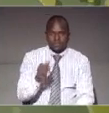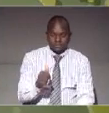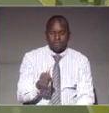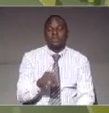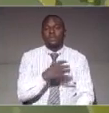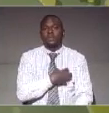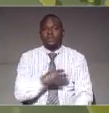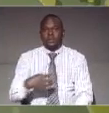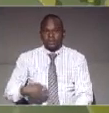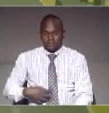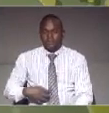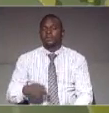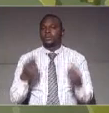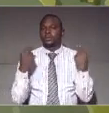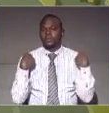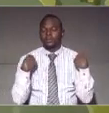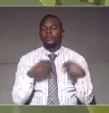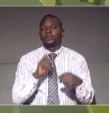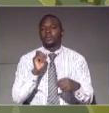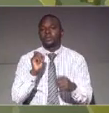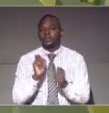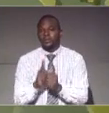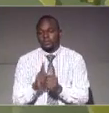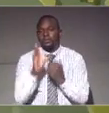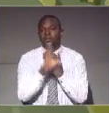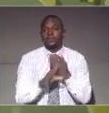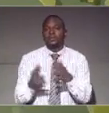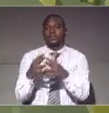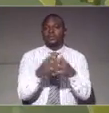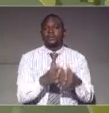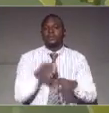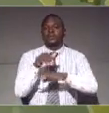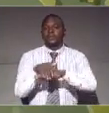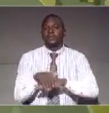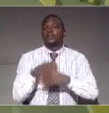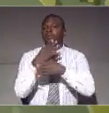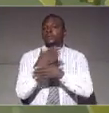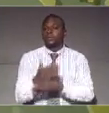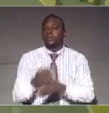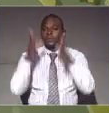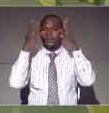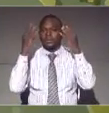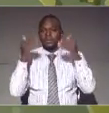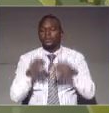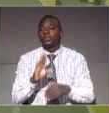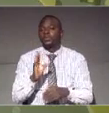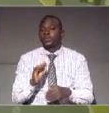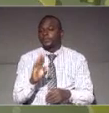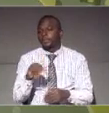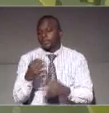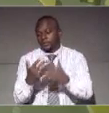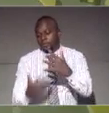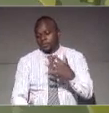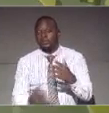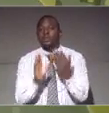military officials from 11 countries, including the USA, UK, Germany, Netherlands, and Bolivia, among others,